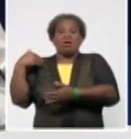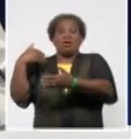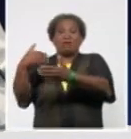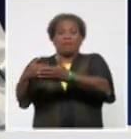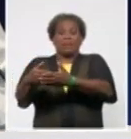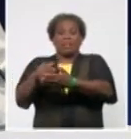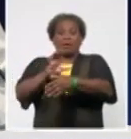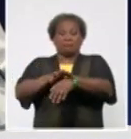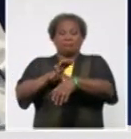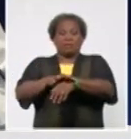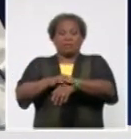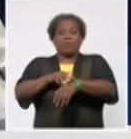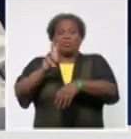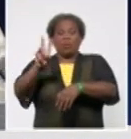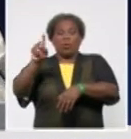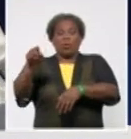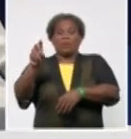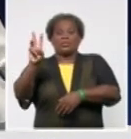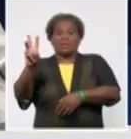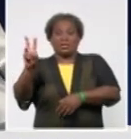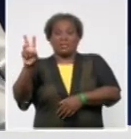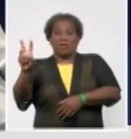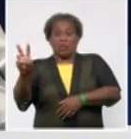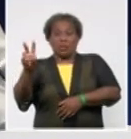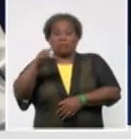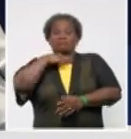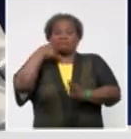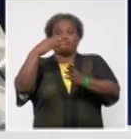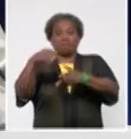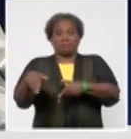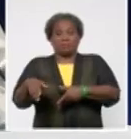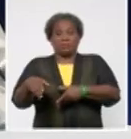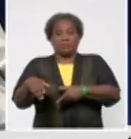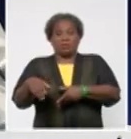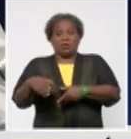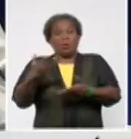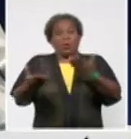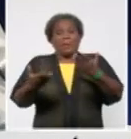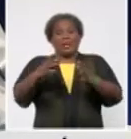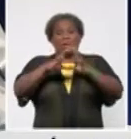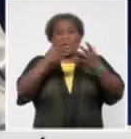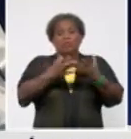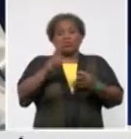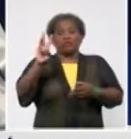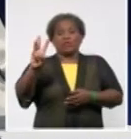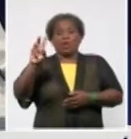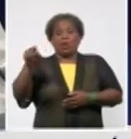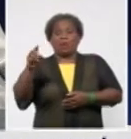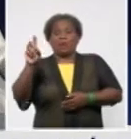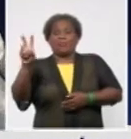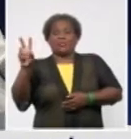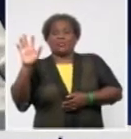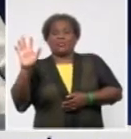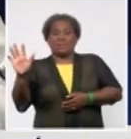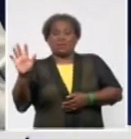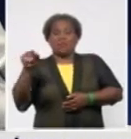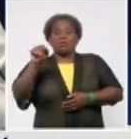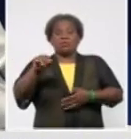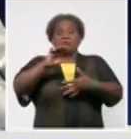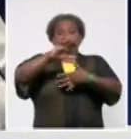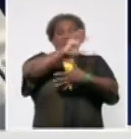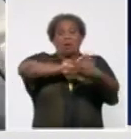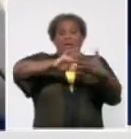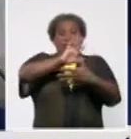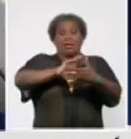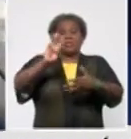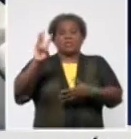3.25% and the regional rate of 3.47%. But still, we are not pleased with these results,